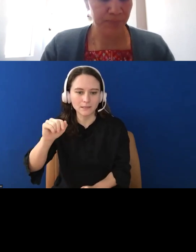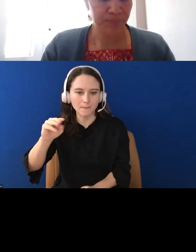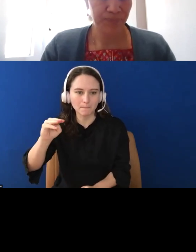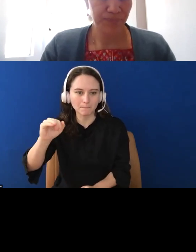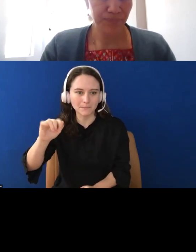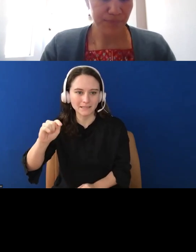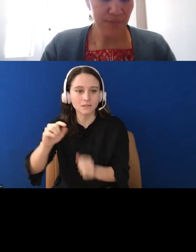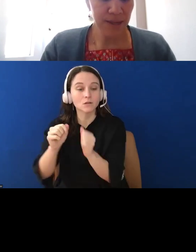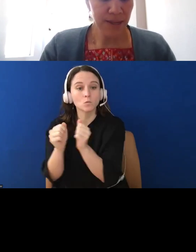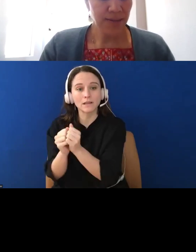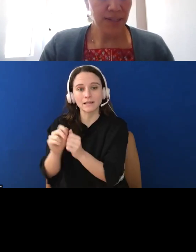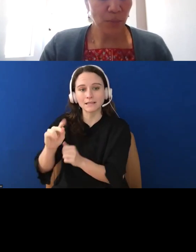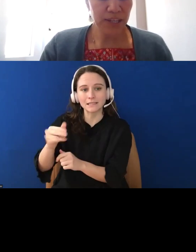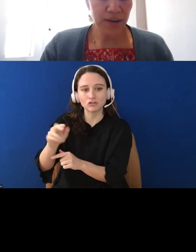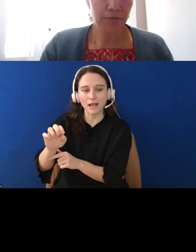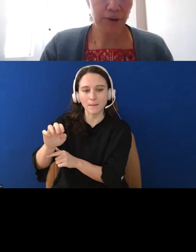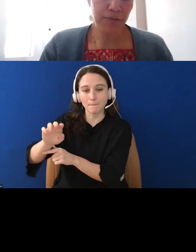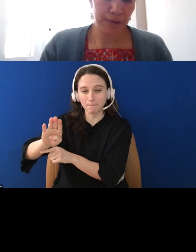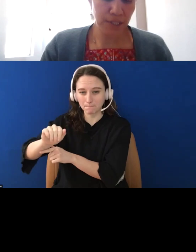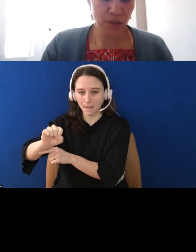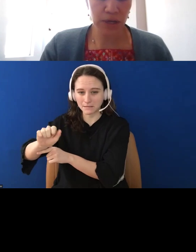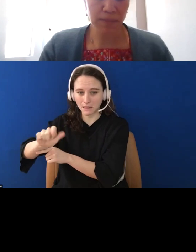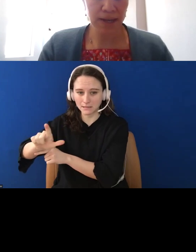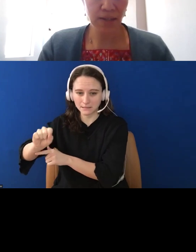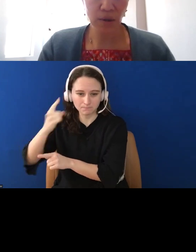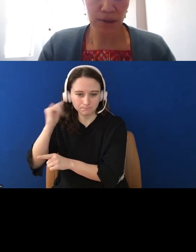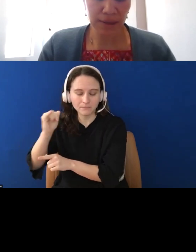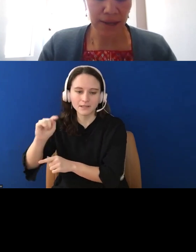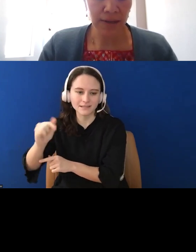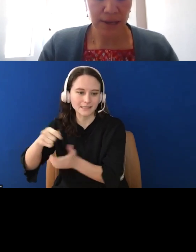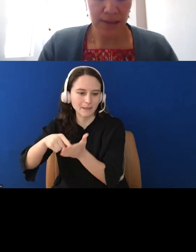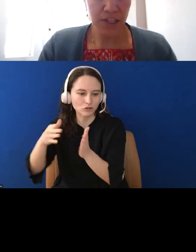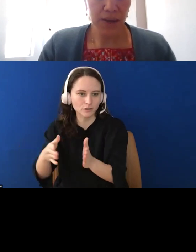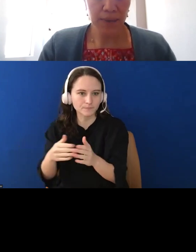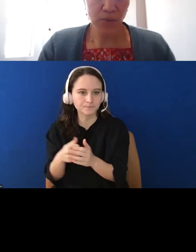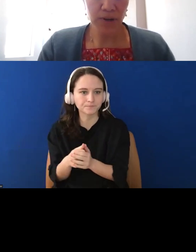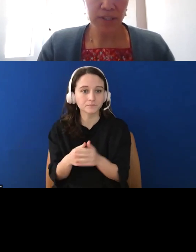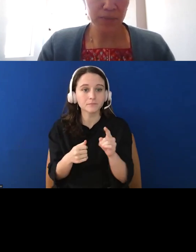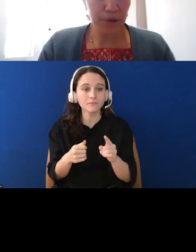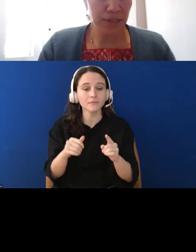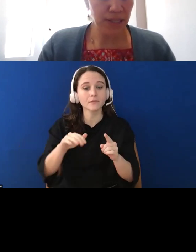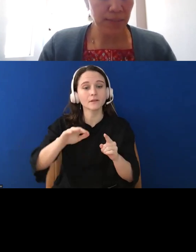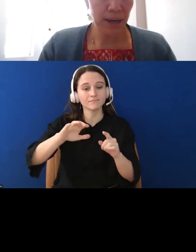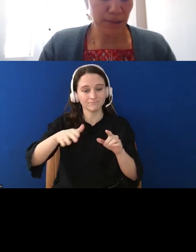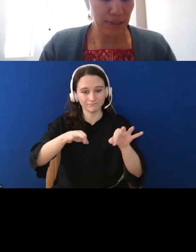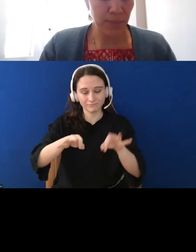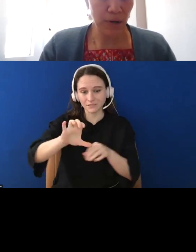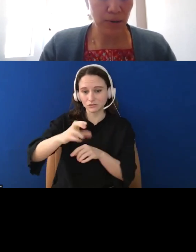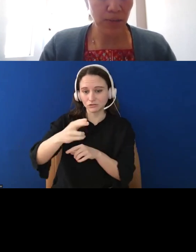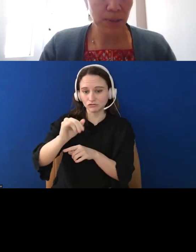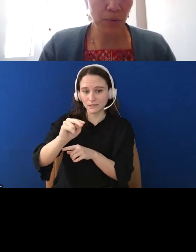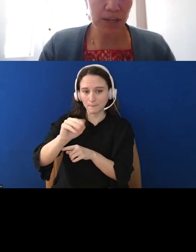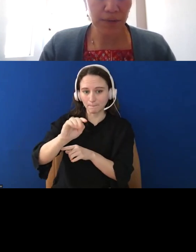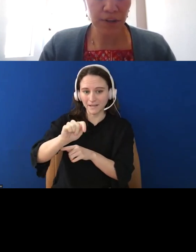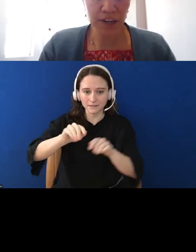taxpayers. The Dominican Fray Francisco Jimenez noted that the chinamits were dispersed in the mountains because